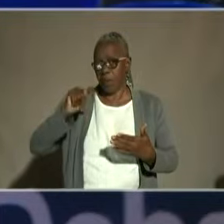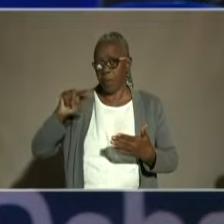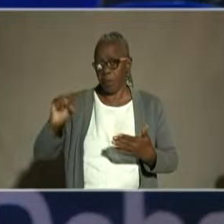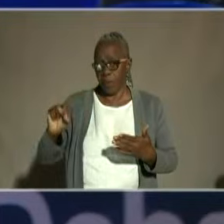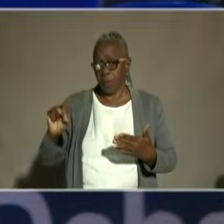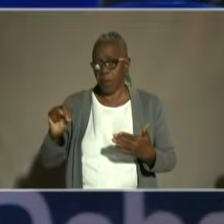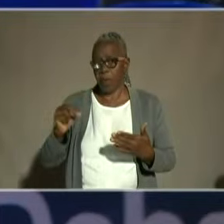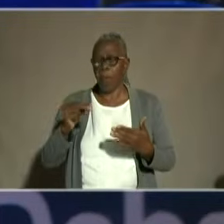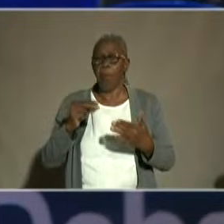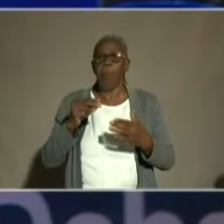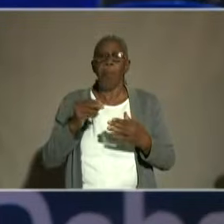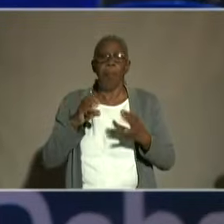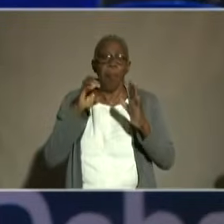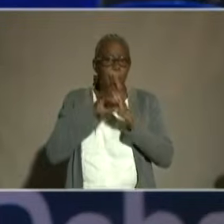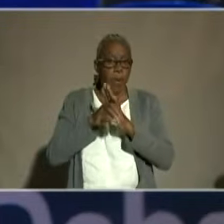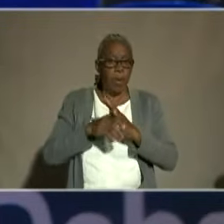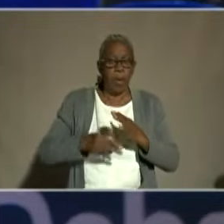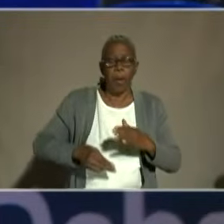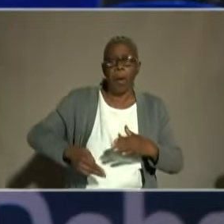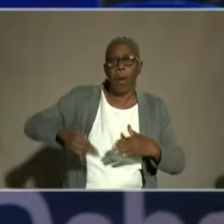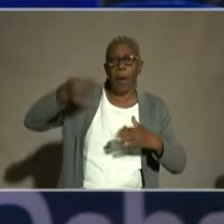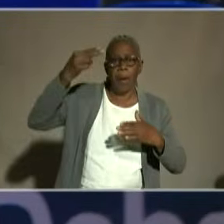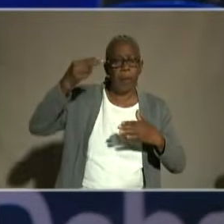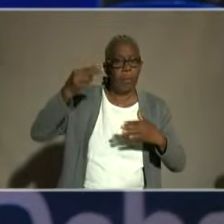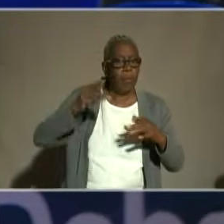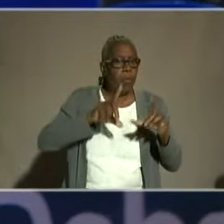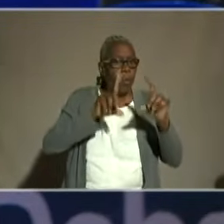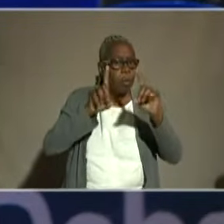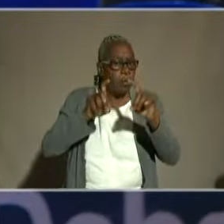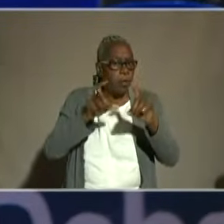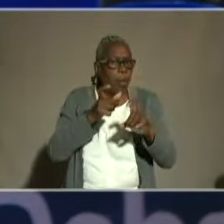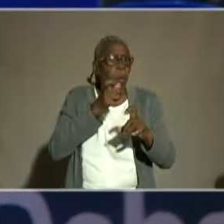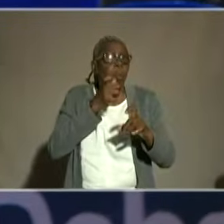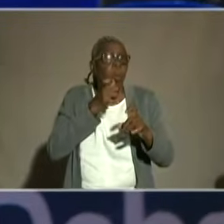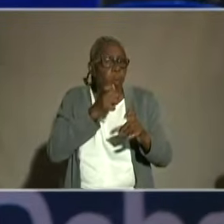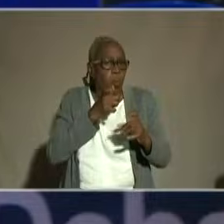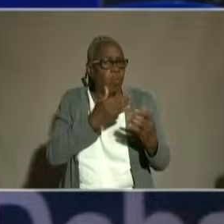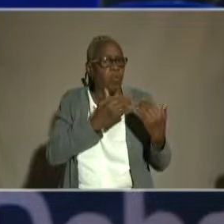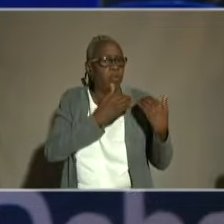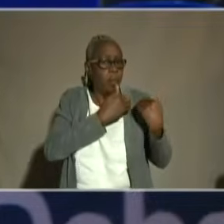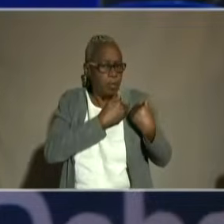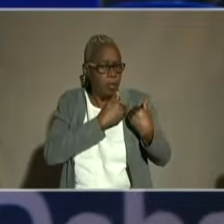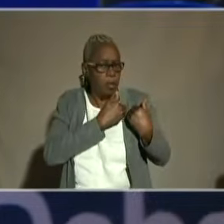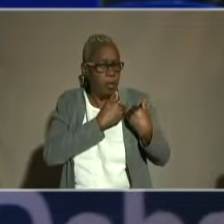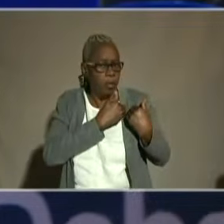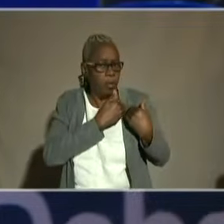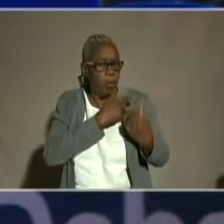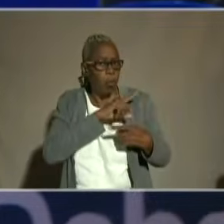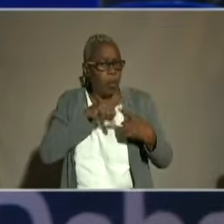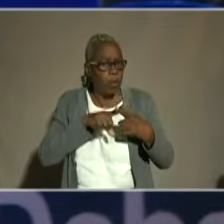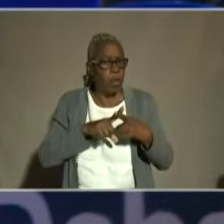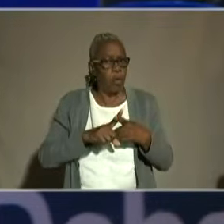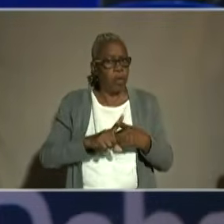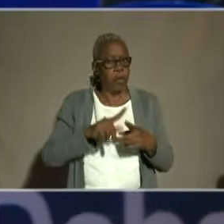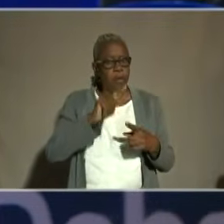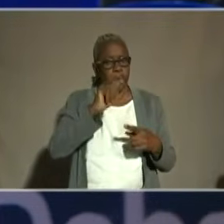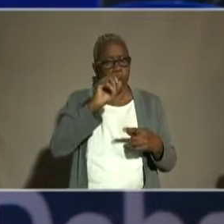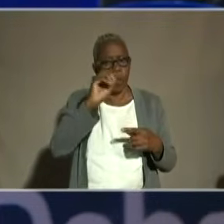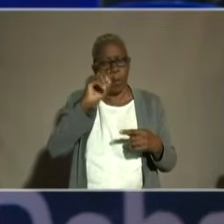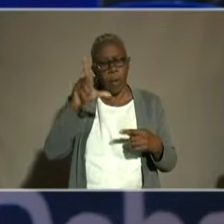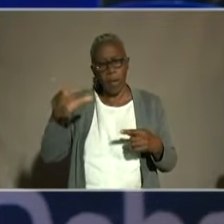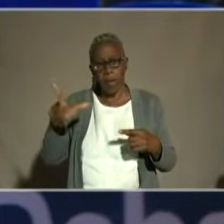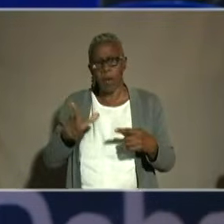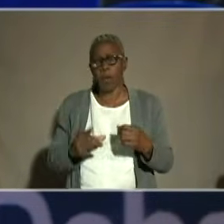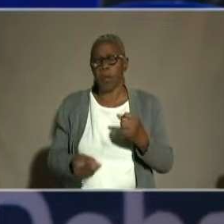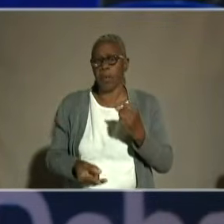asked: who is responsible for the increase in murders when there was a tool that could have saved